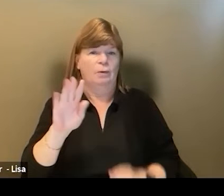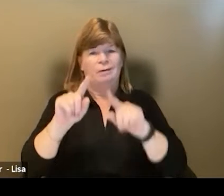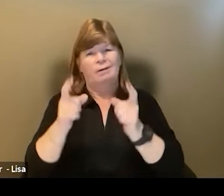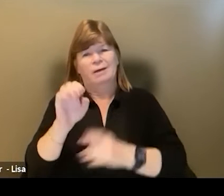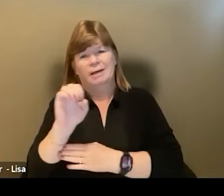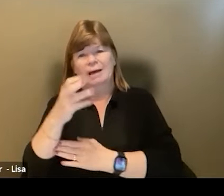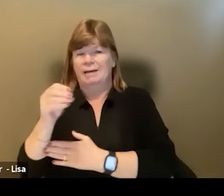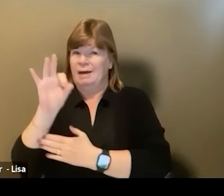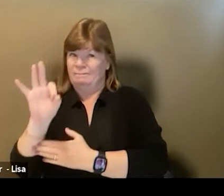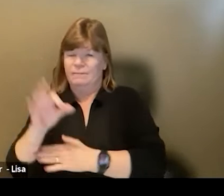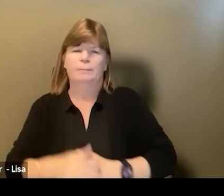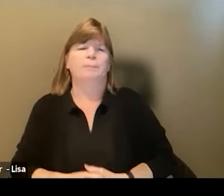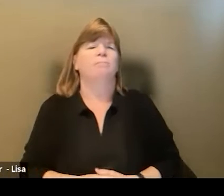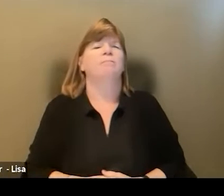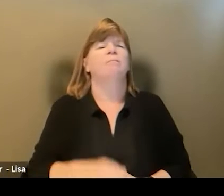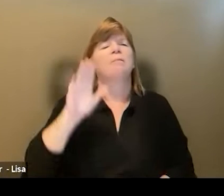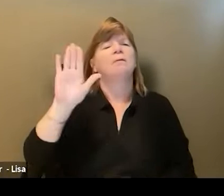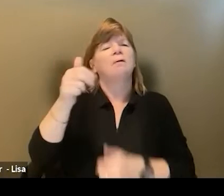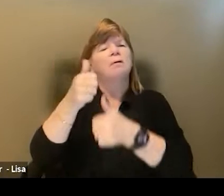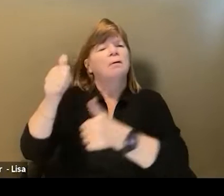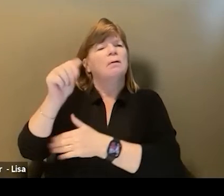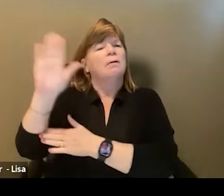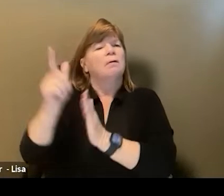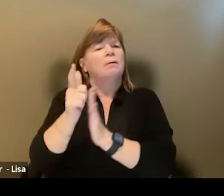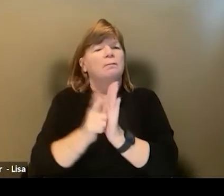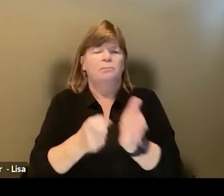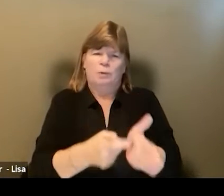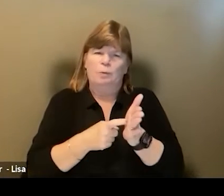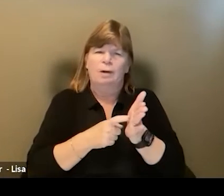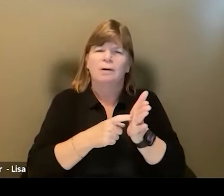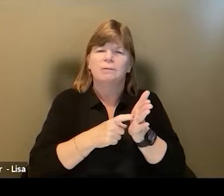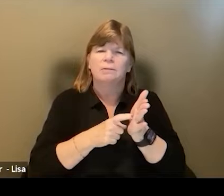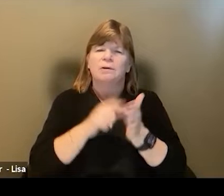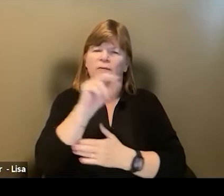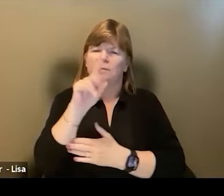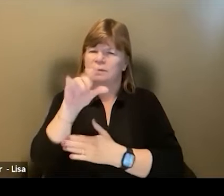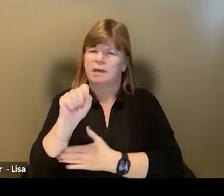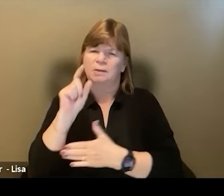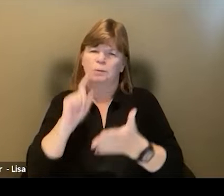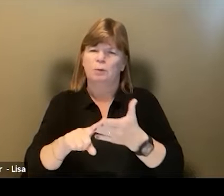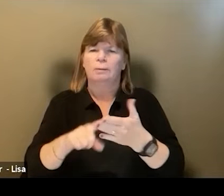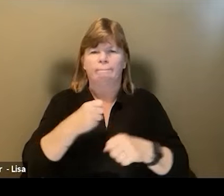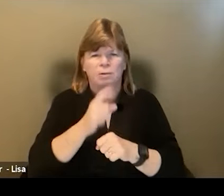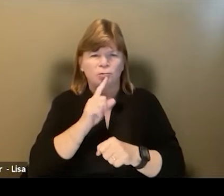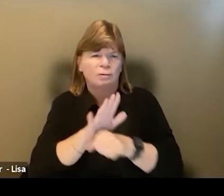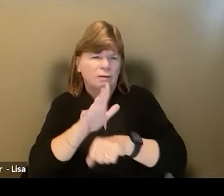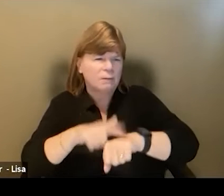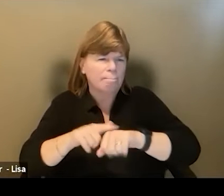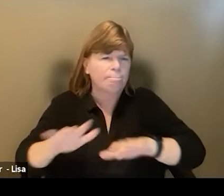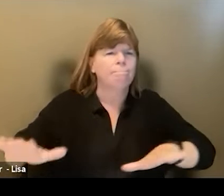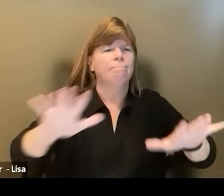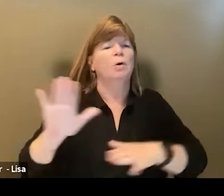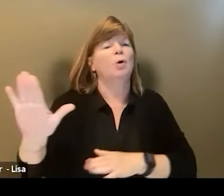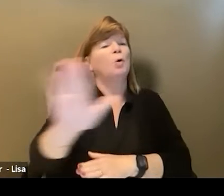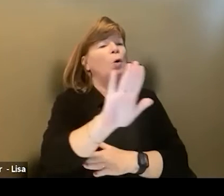441.304E and F. Federal law mandates 30-day notice to ensure timeliness. And your